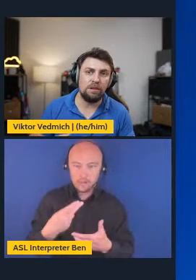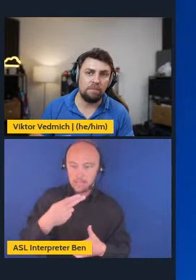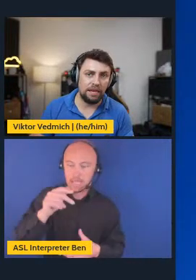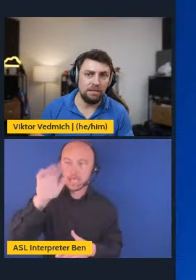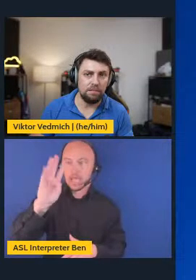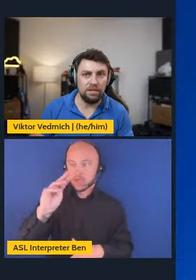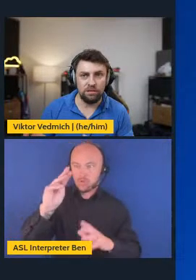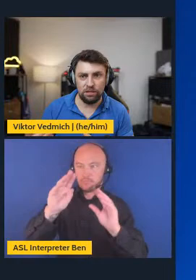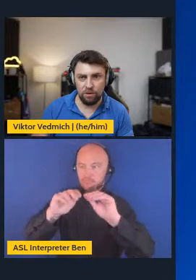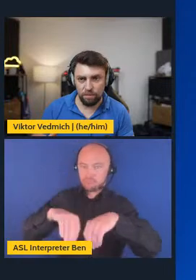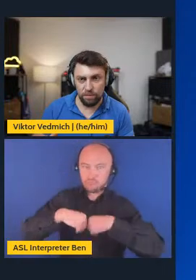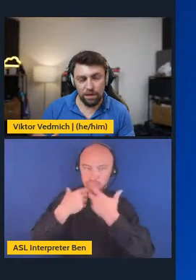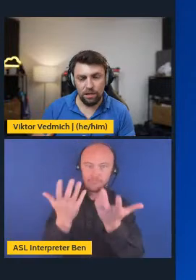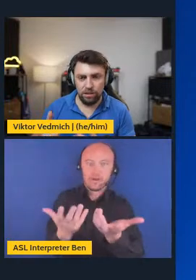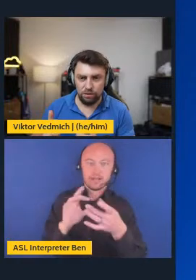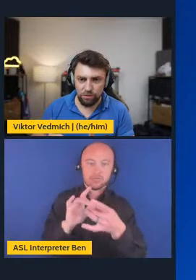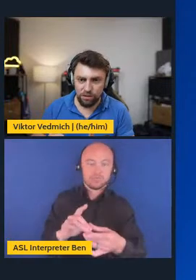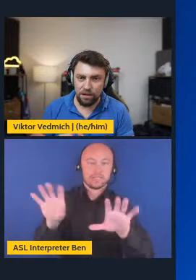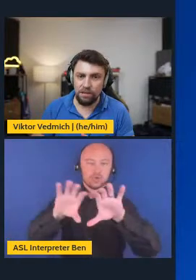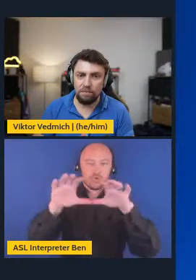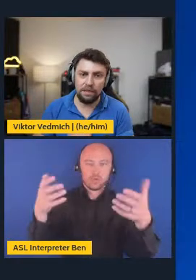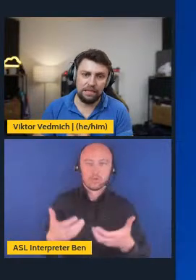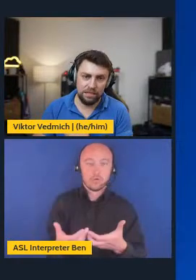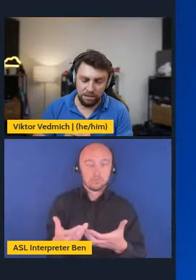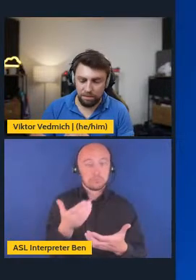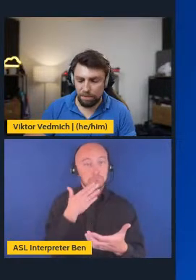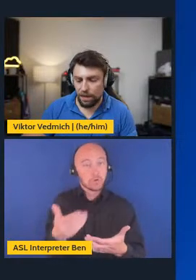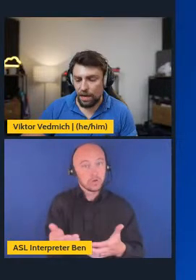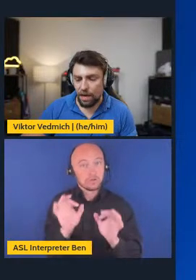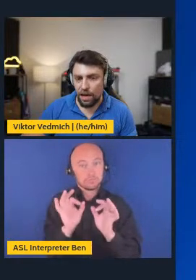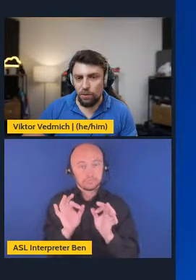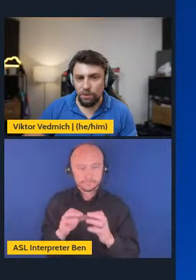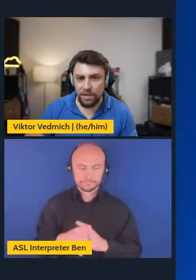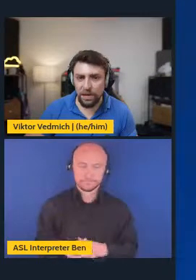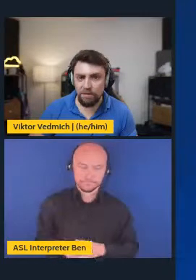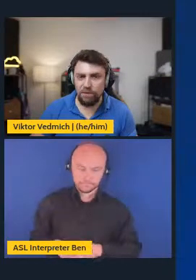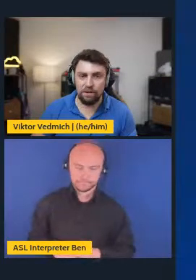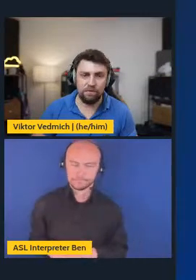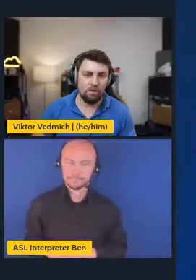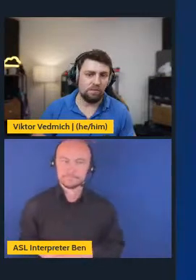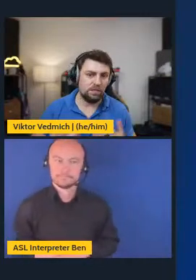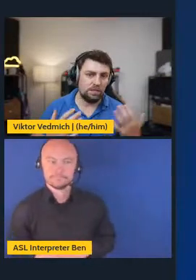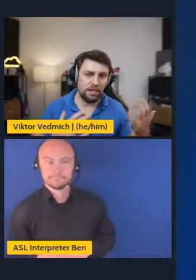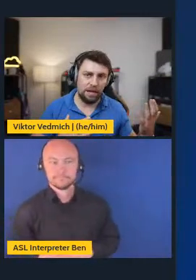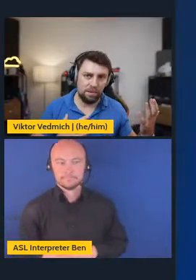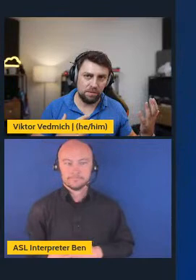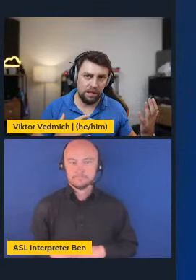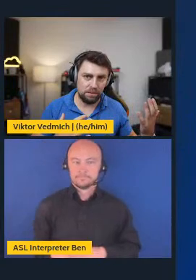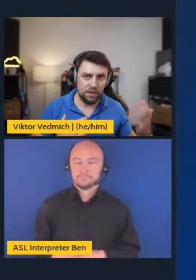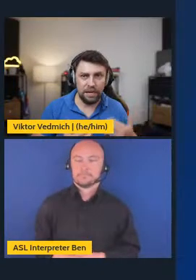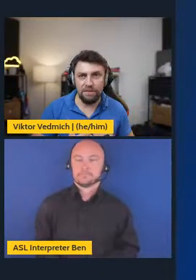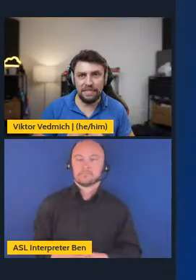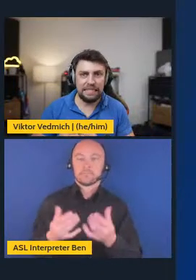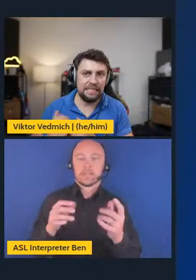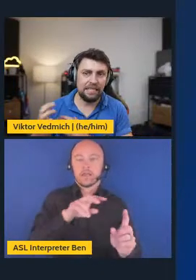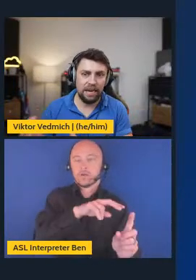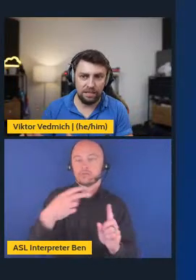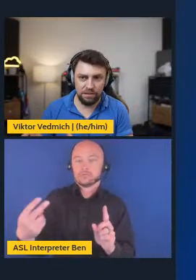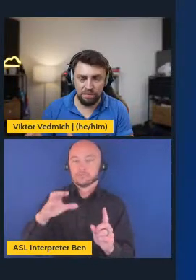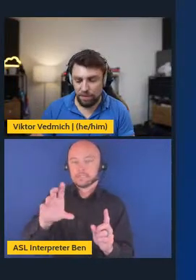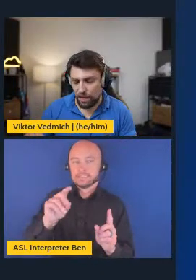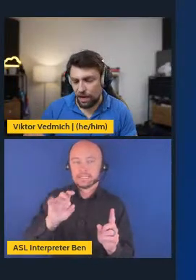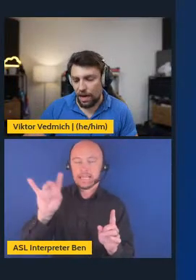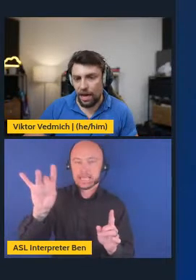you templates based on the Go. Good start, but still. And what we have from CDK perspective, we have